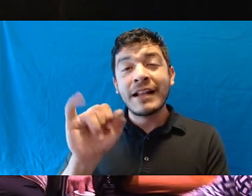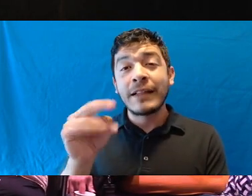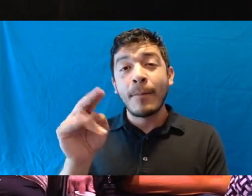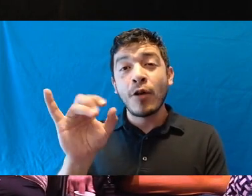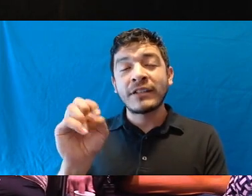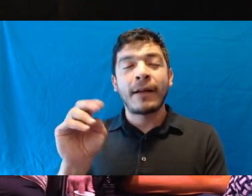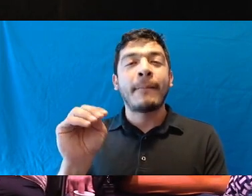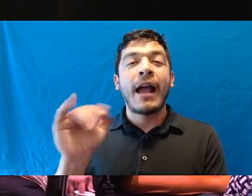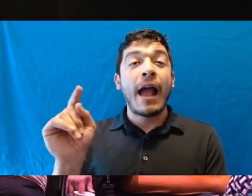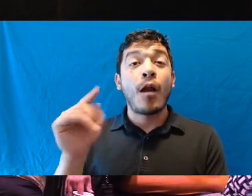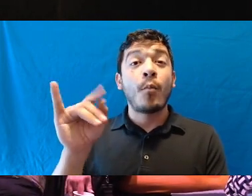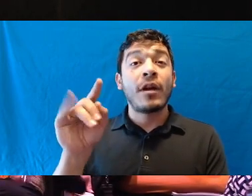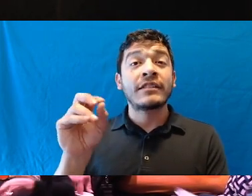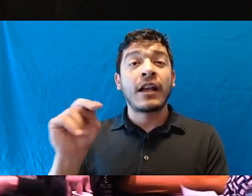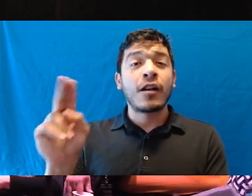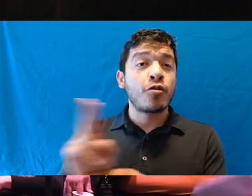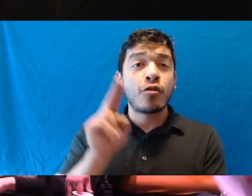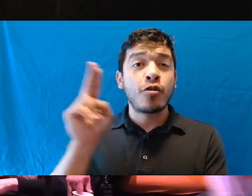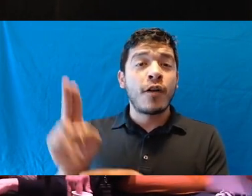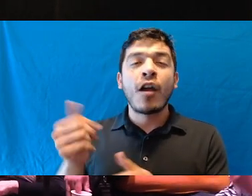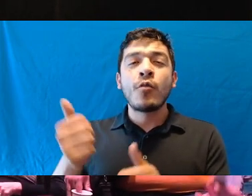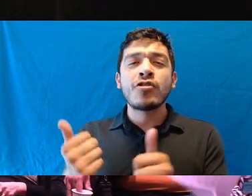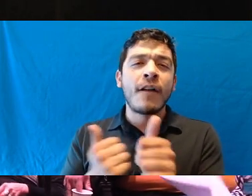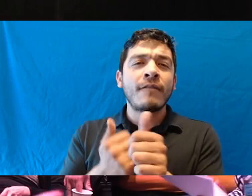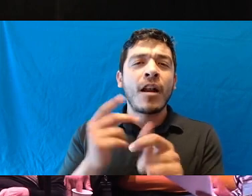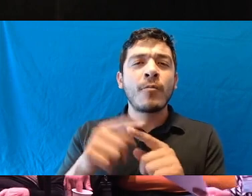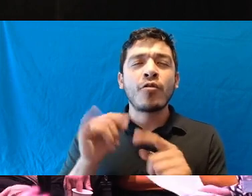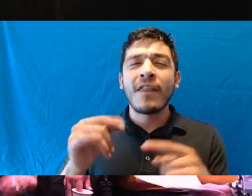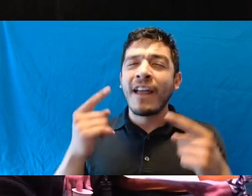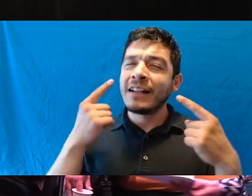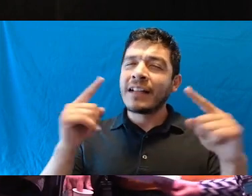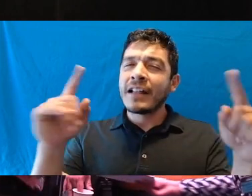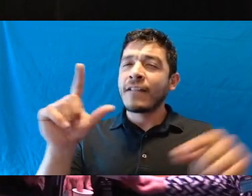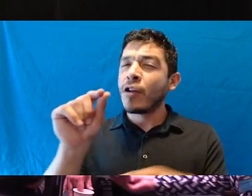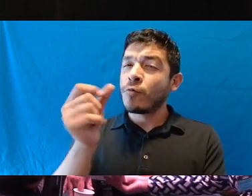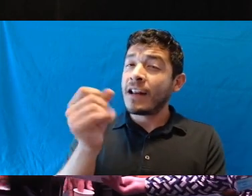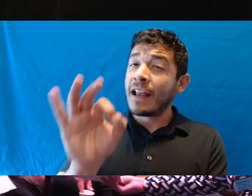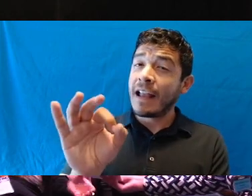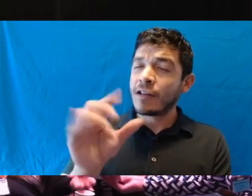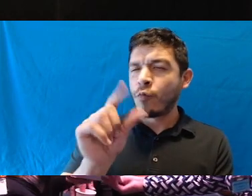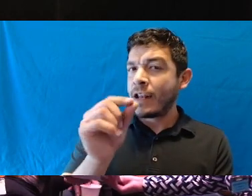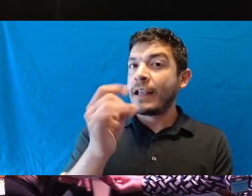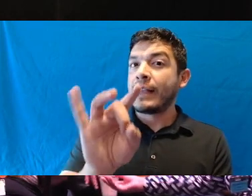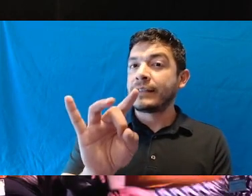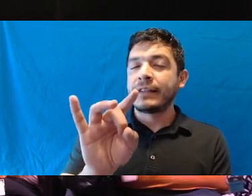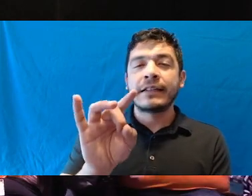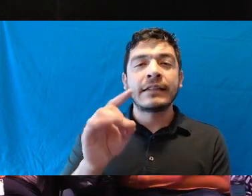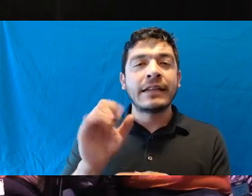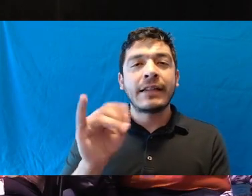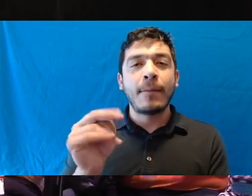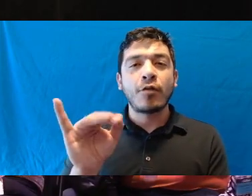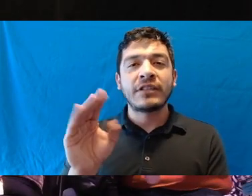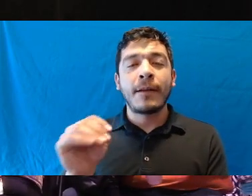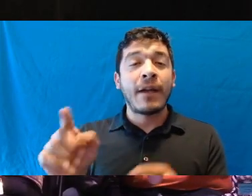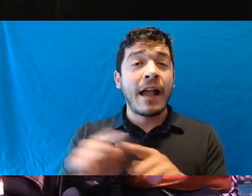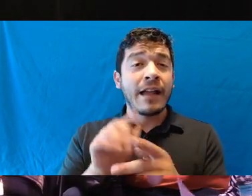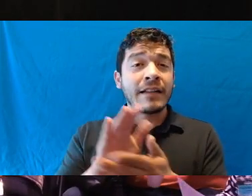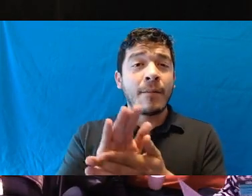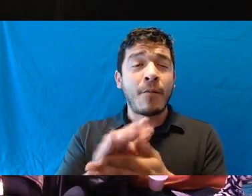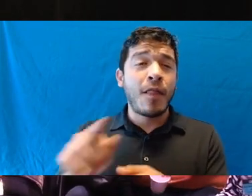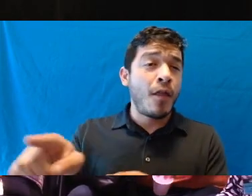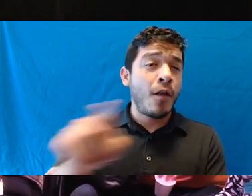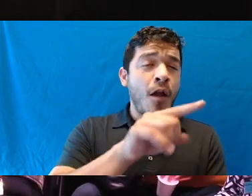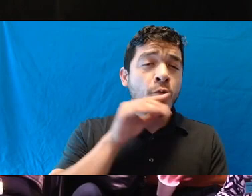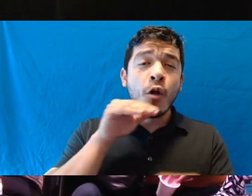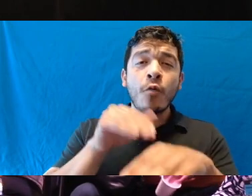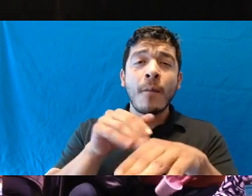a follow-up to the extraordinary success of the 2018 Symposium, which, as the paper that's going around will remind you, one of the great and enduring legacies of